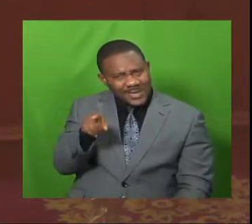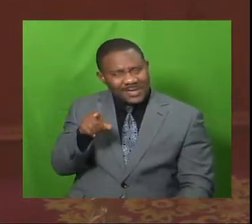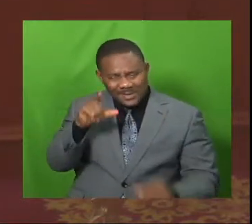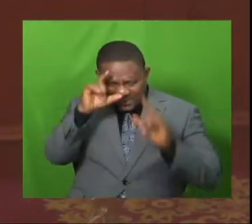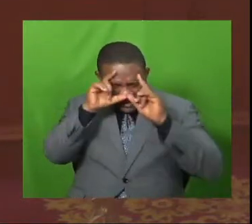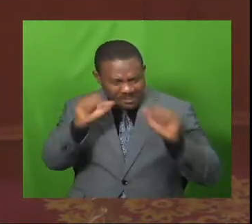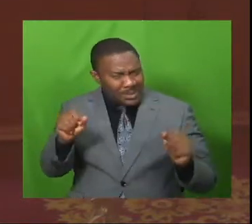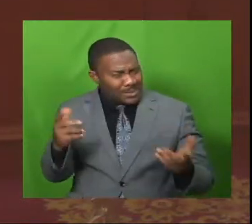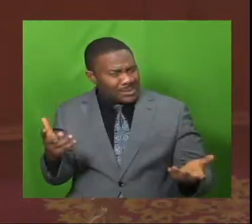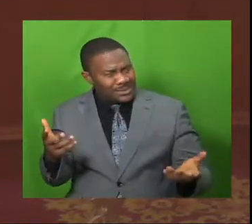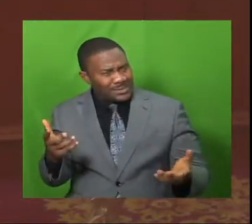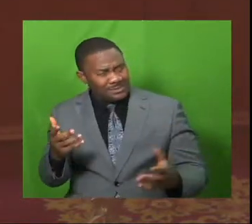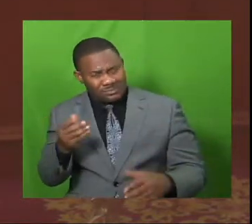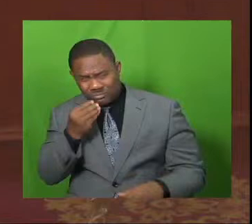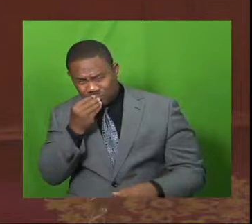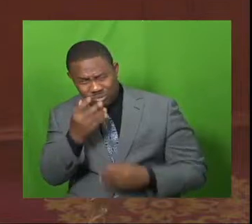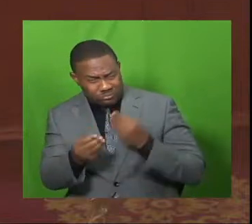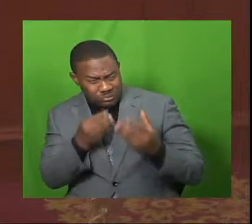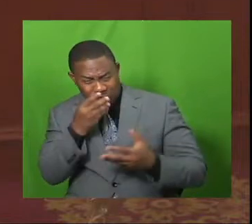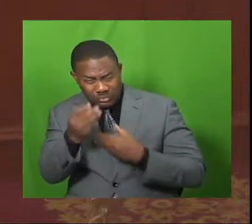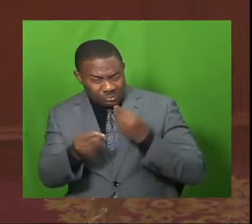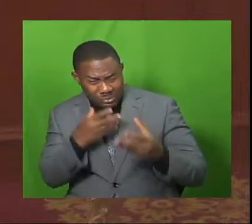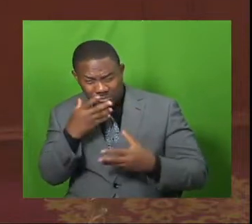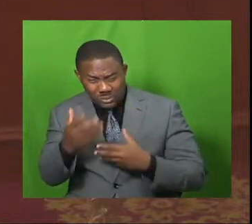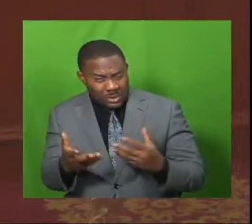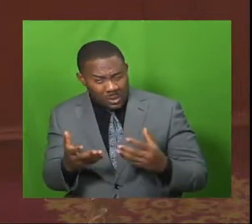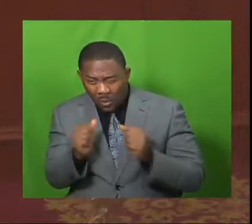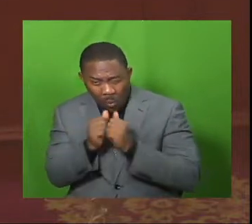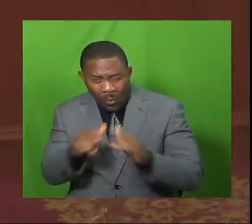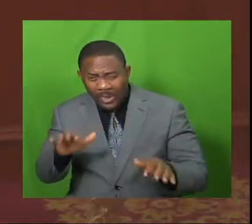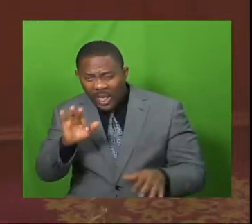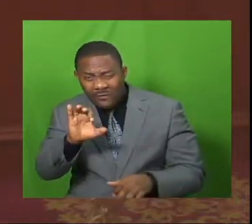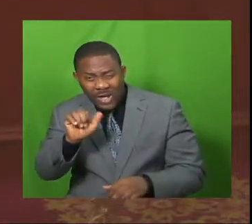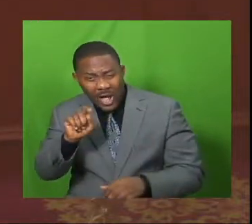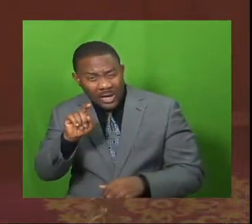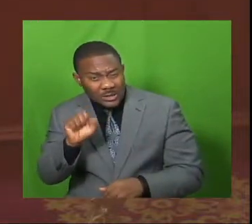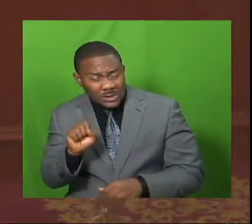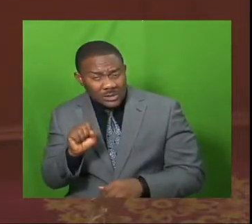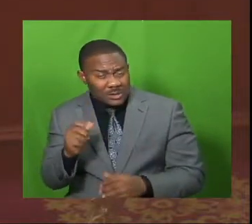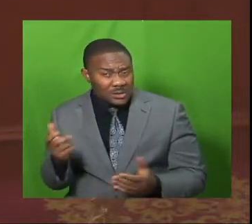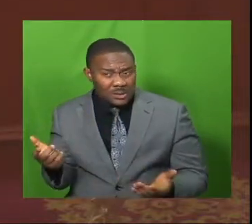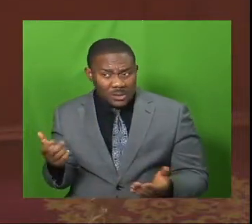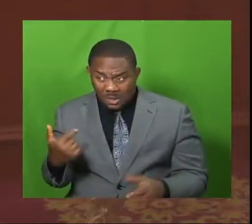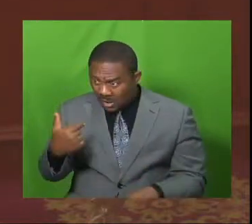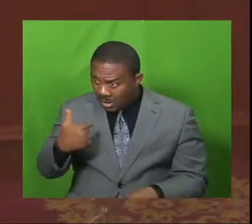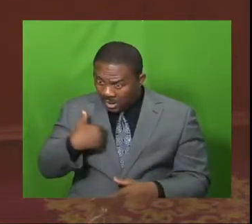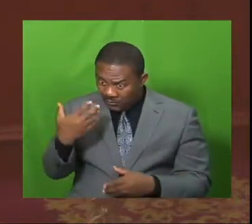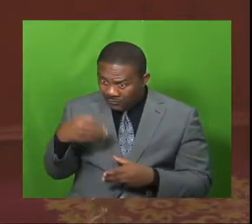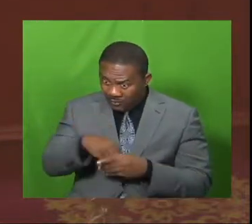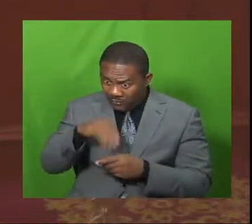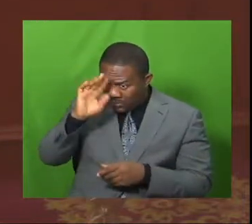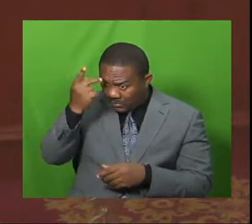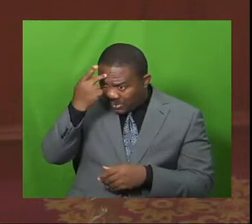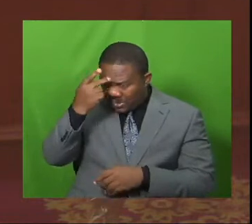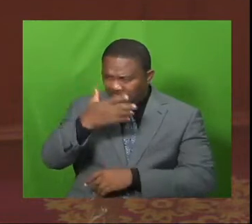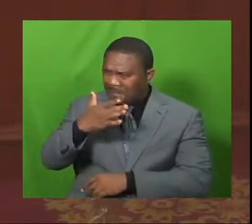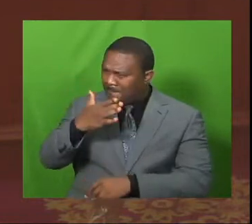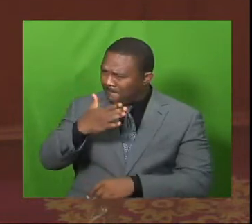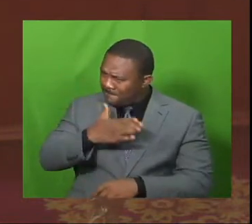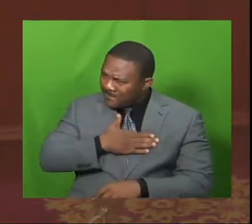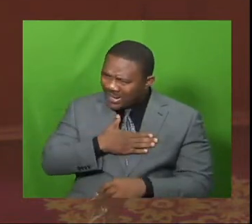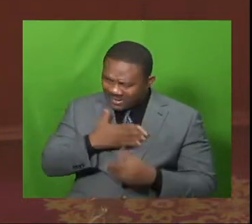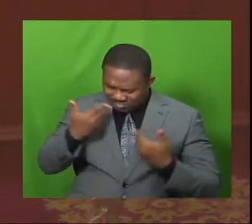us things that are not supported by the facts. And I, as a member of the political class, I feel that my image is